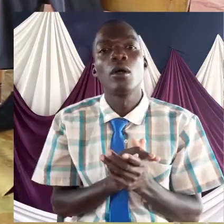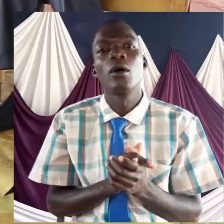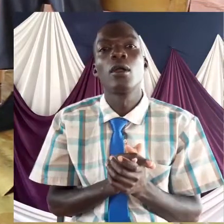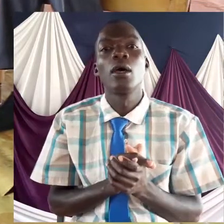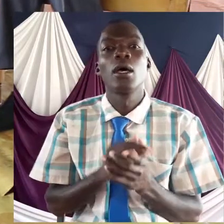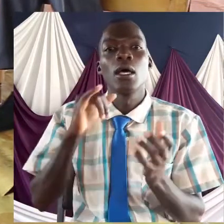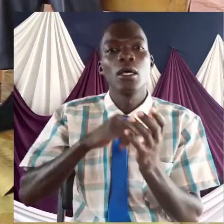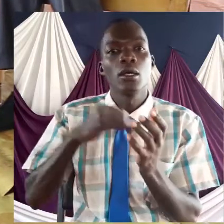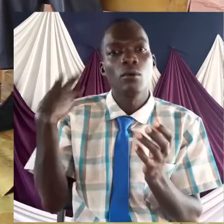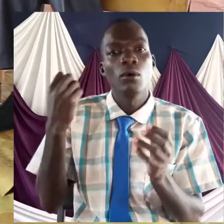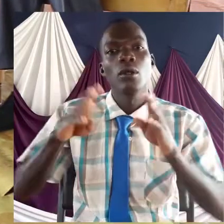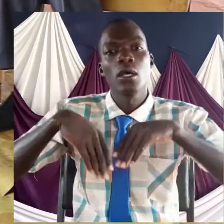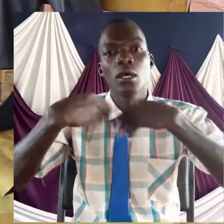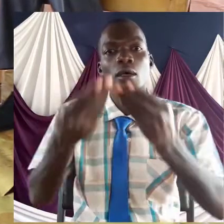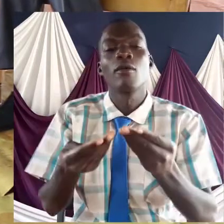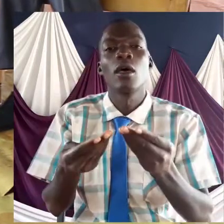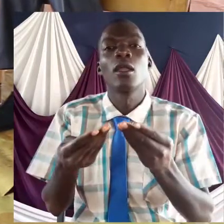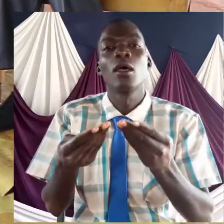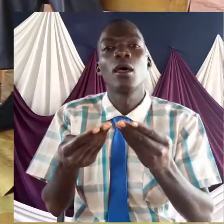was given